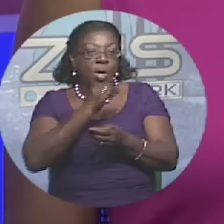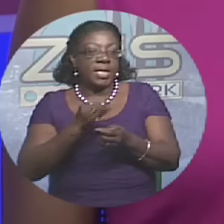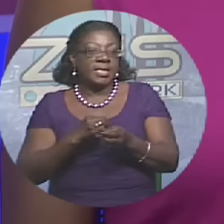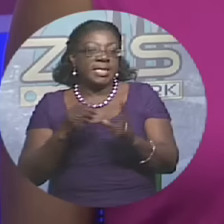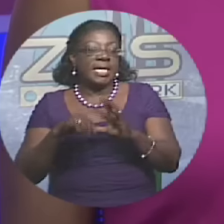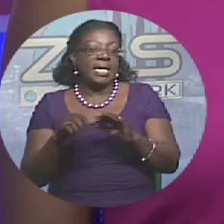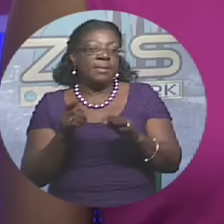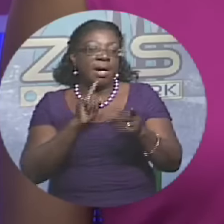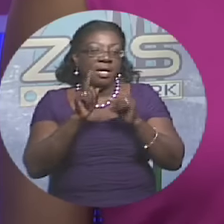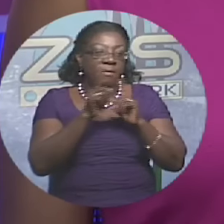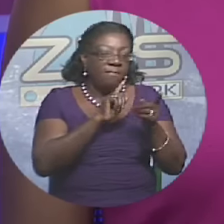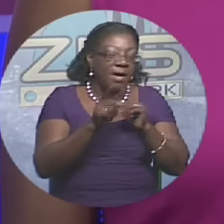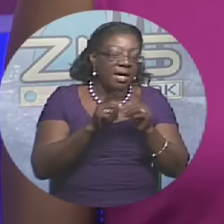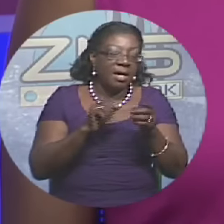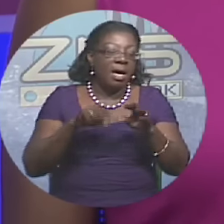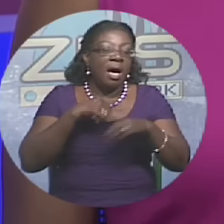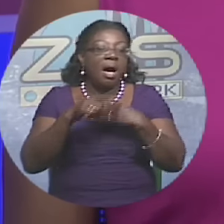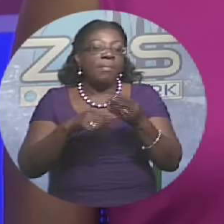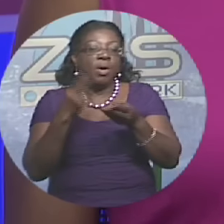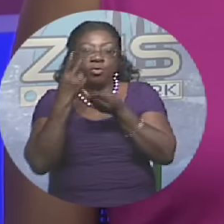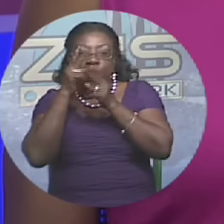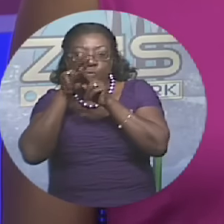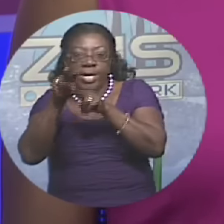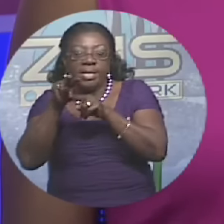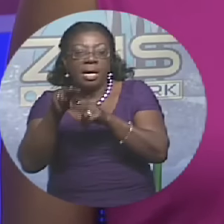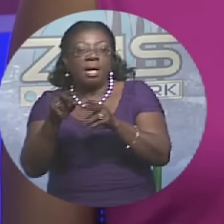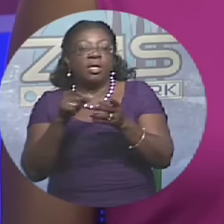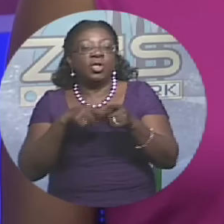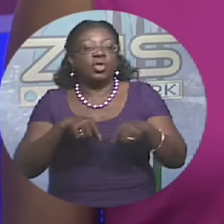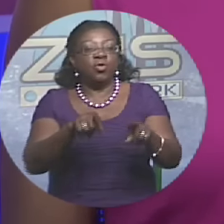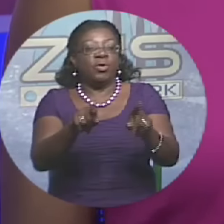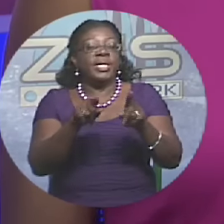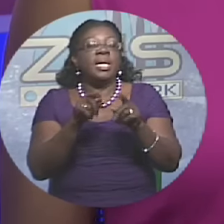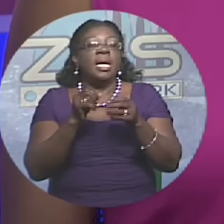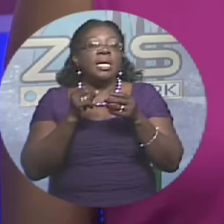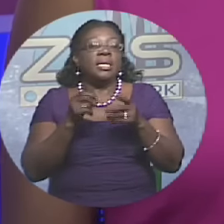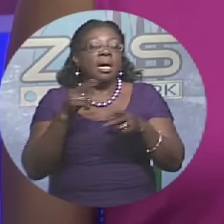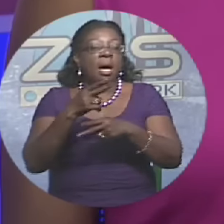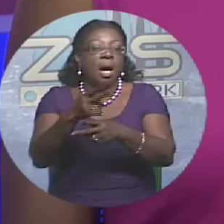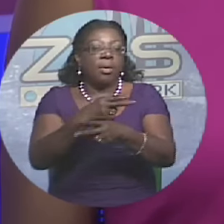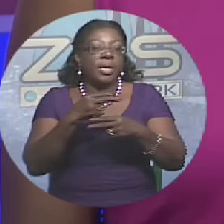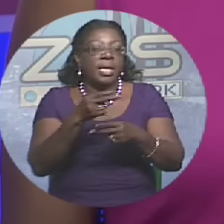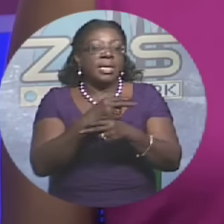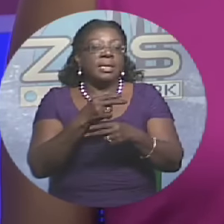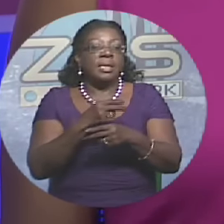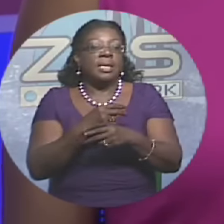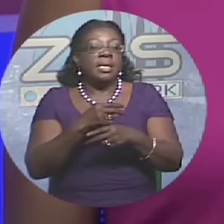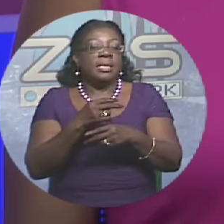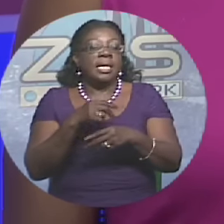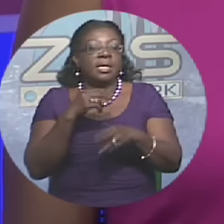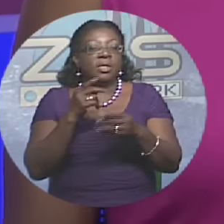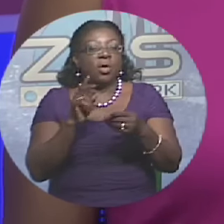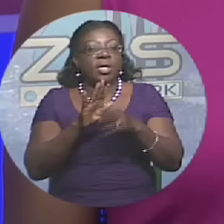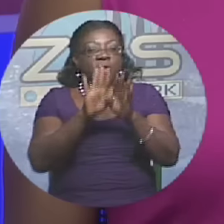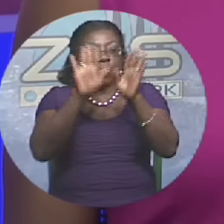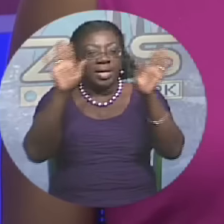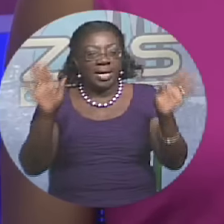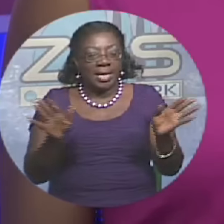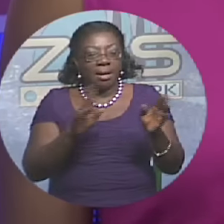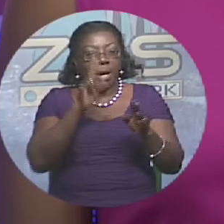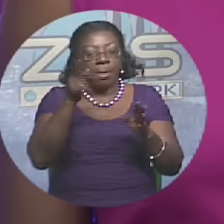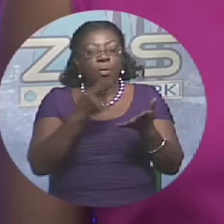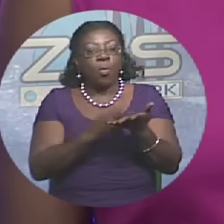a malfunctioning radar at the height of Hurricane Joaquin, Director Trevor Baston is making what he says are important